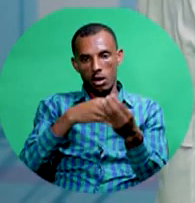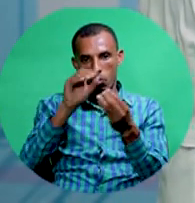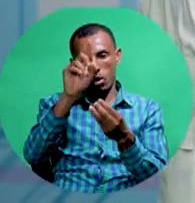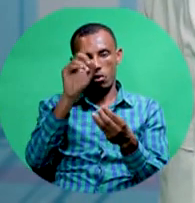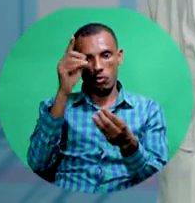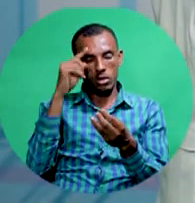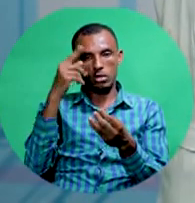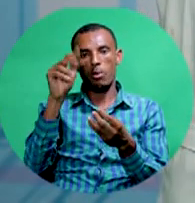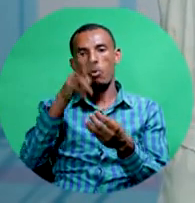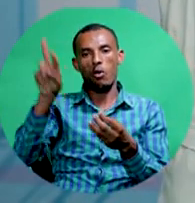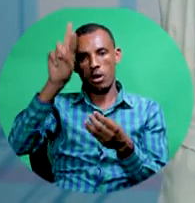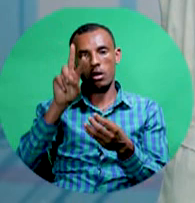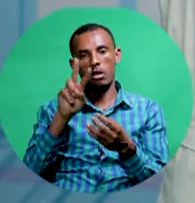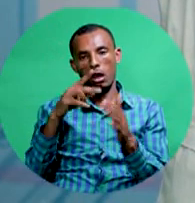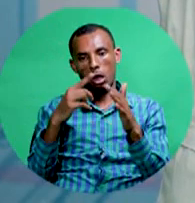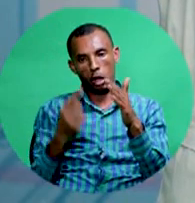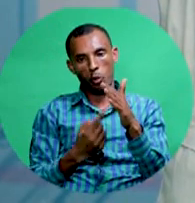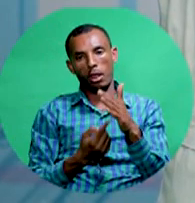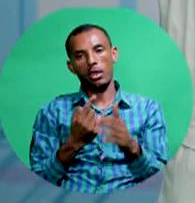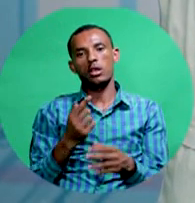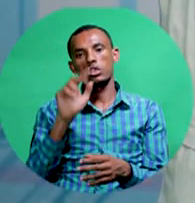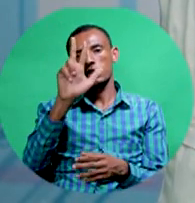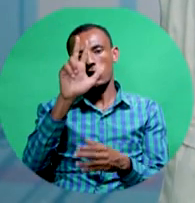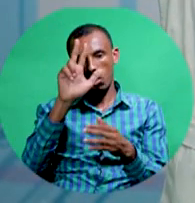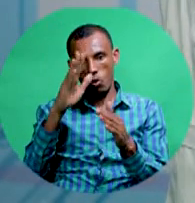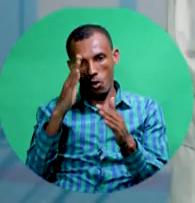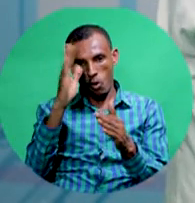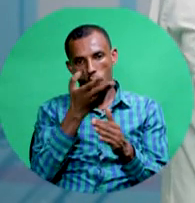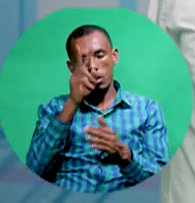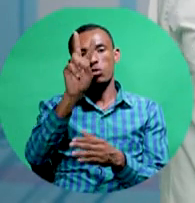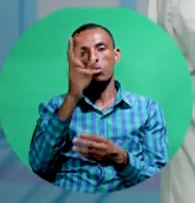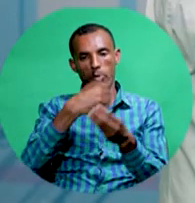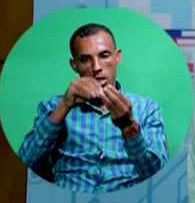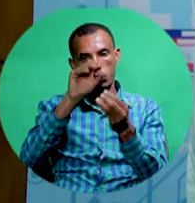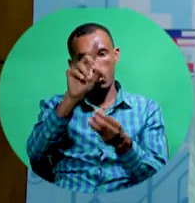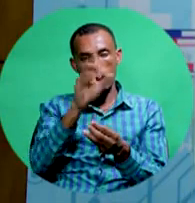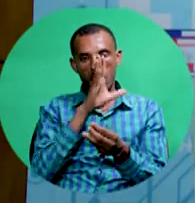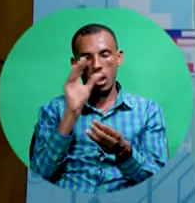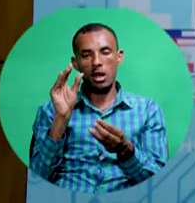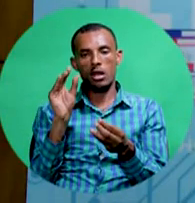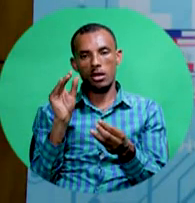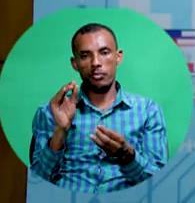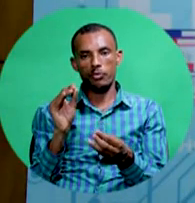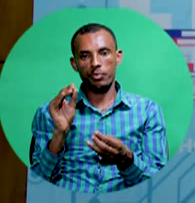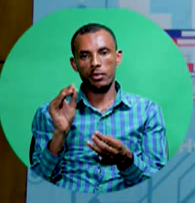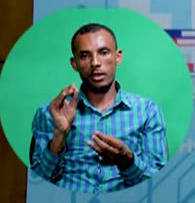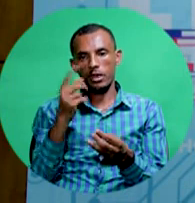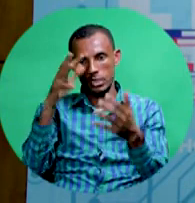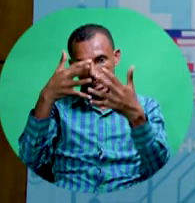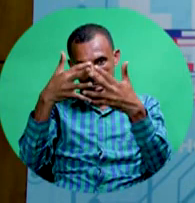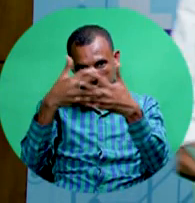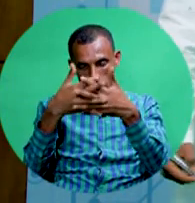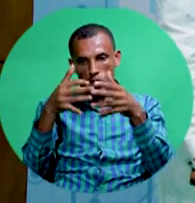write this on the denominator so simply it is 3 over 2 plus 1 and don't forget the